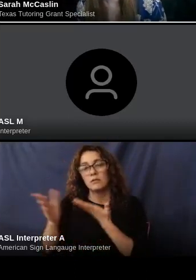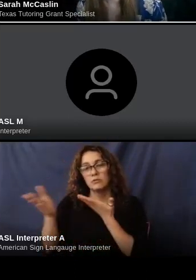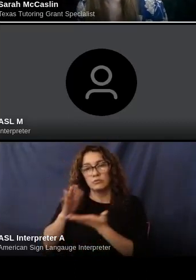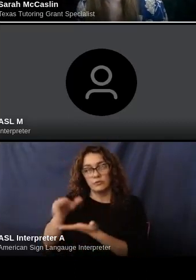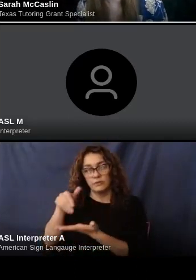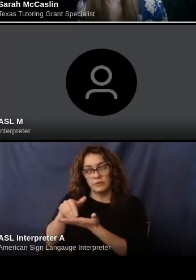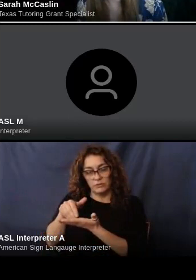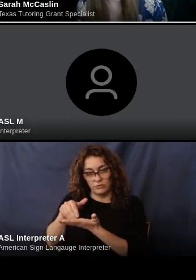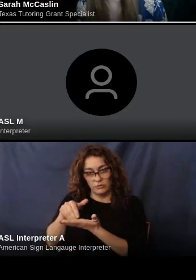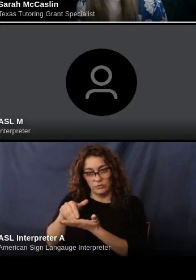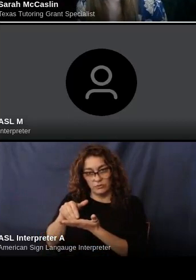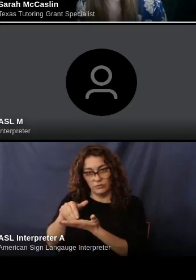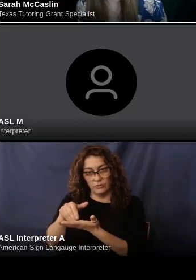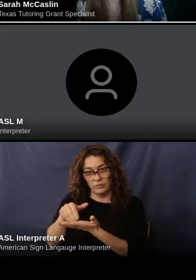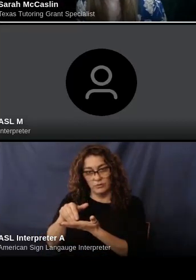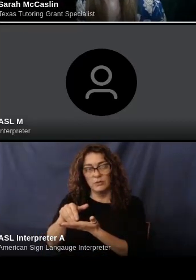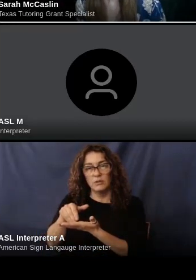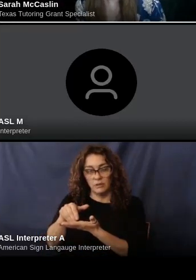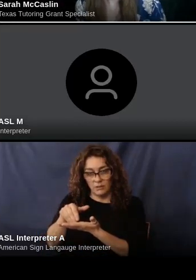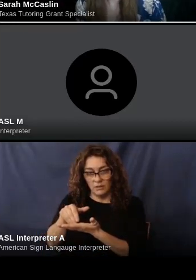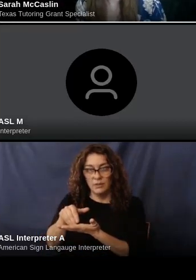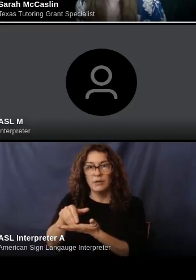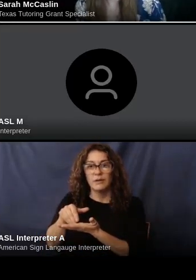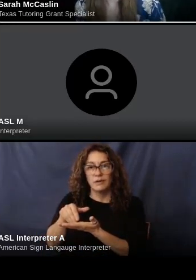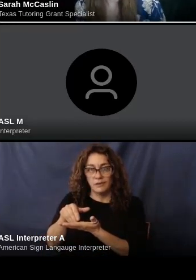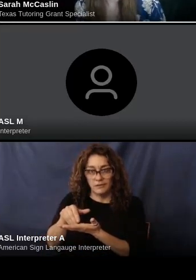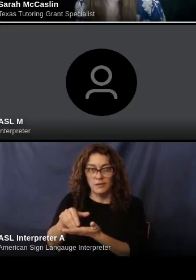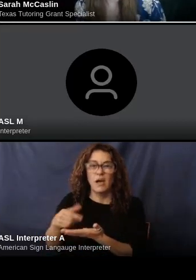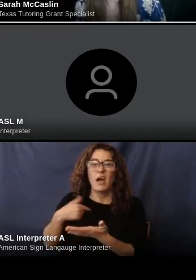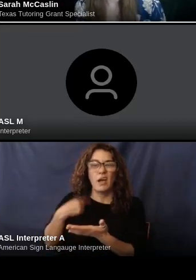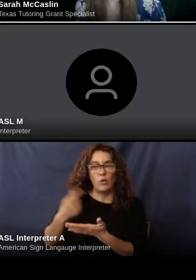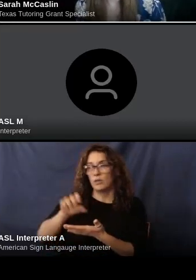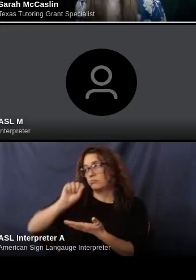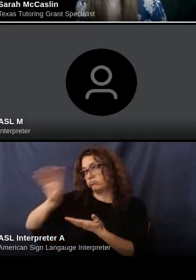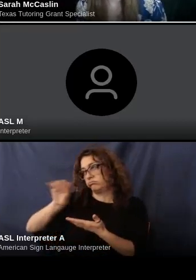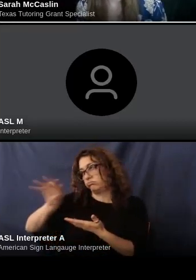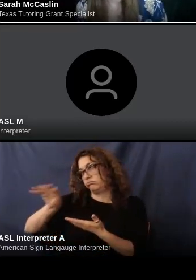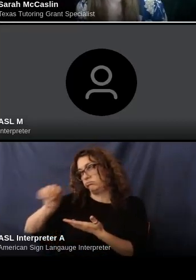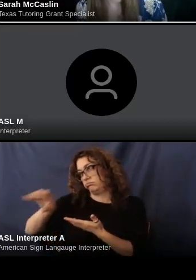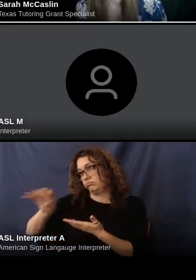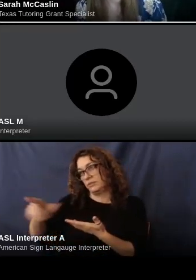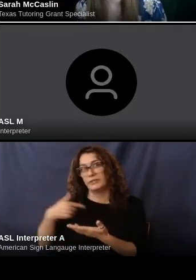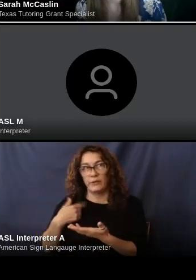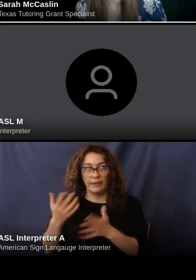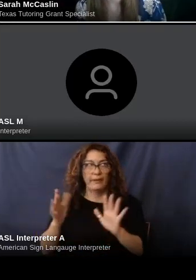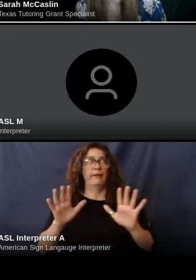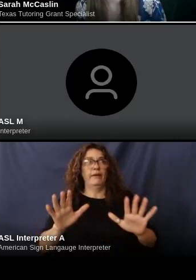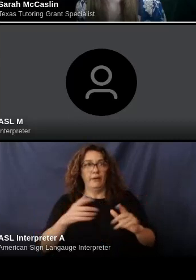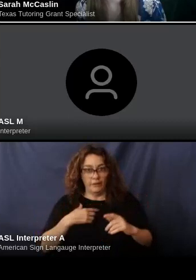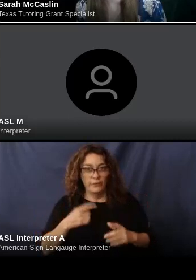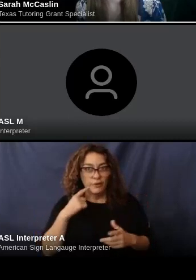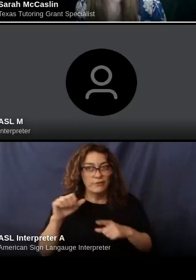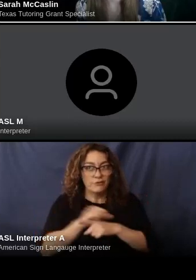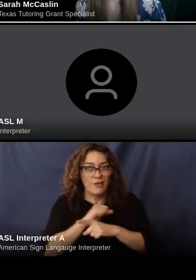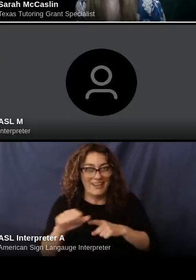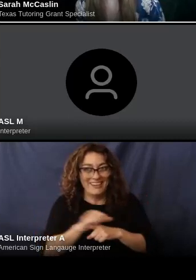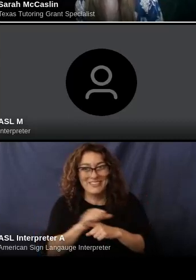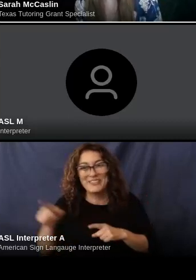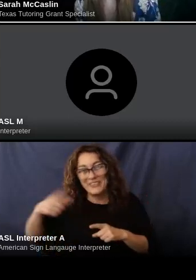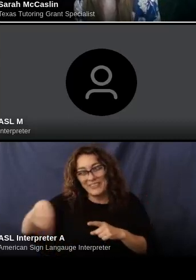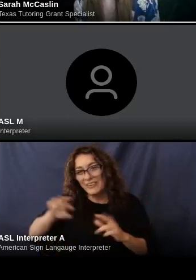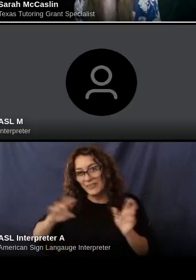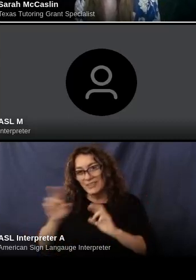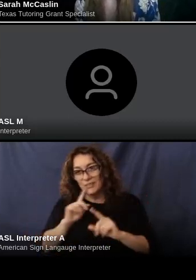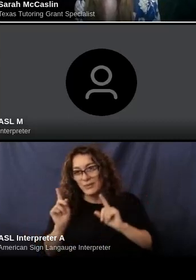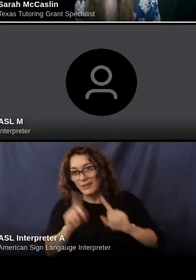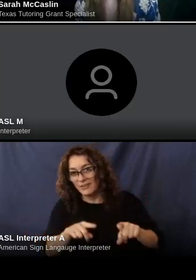first. They hear me talk about this probably more often than they would like, and can answer a good bit of these questions as well.